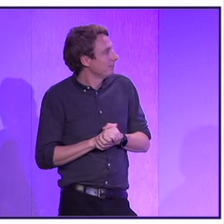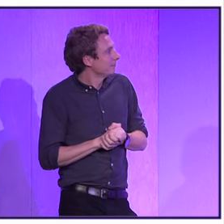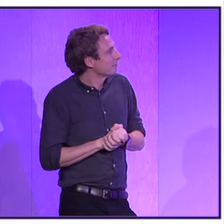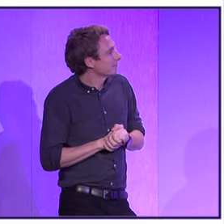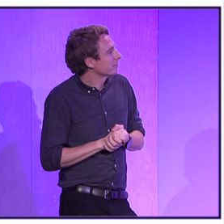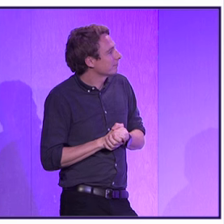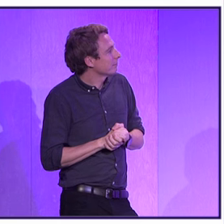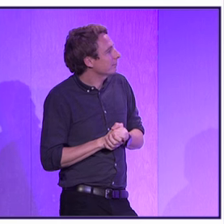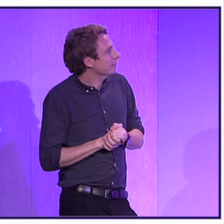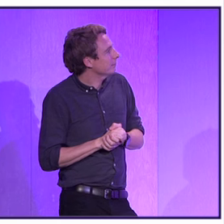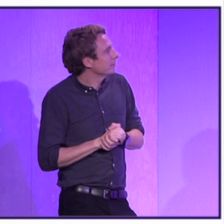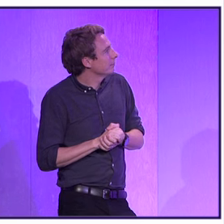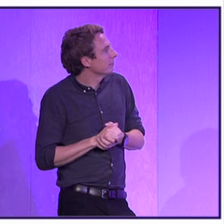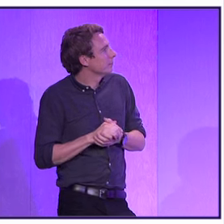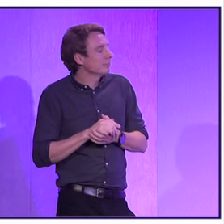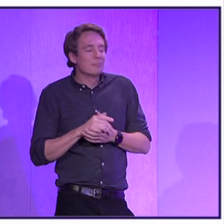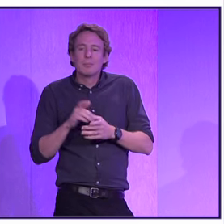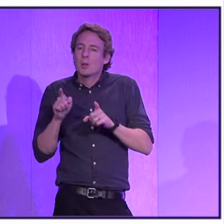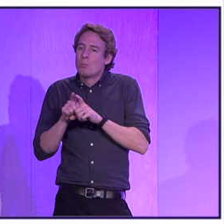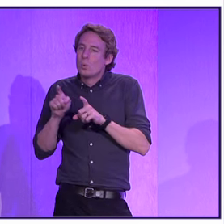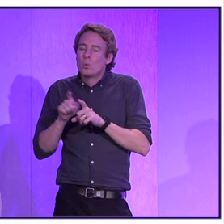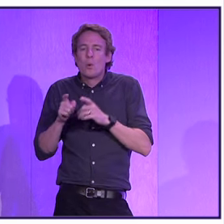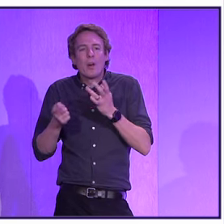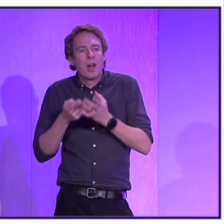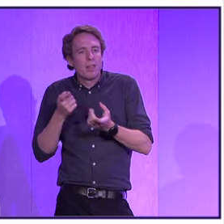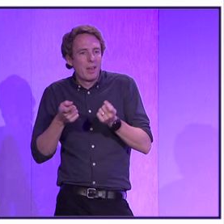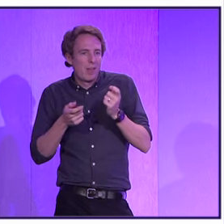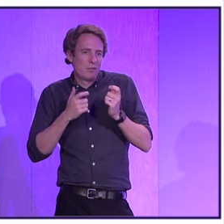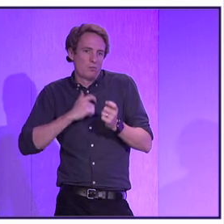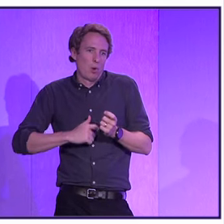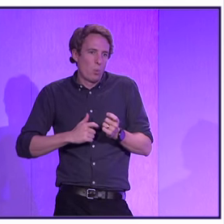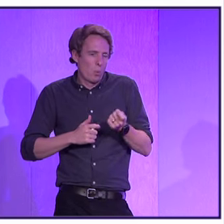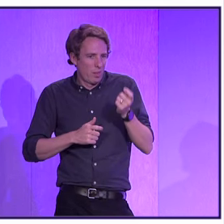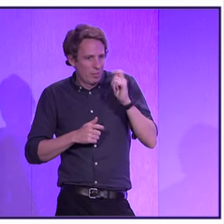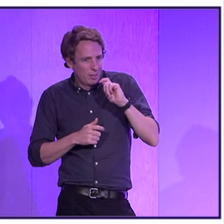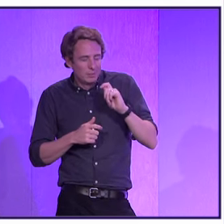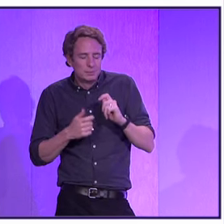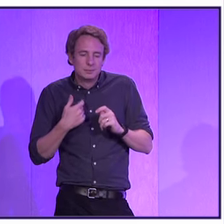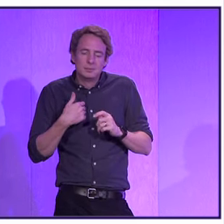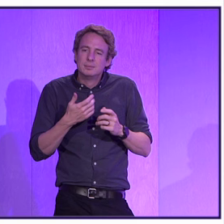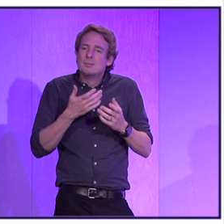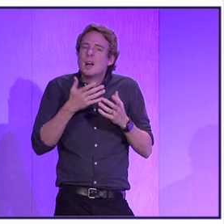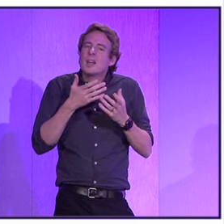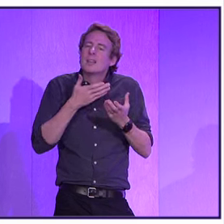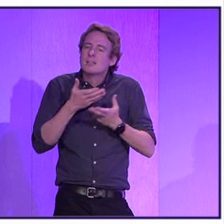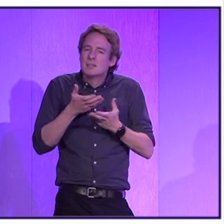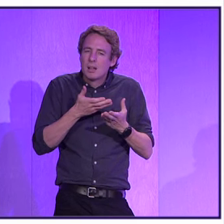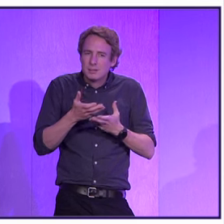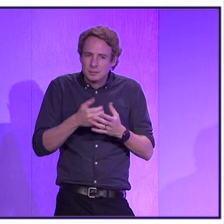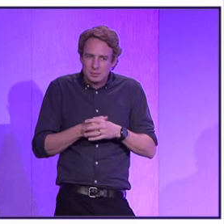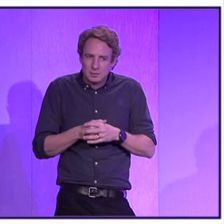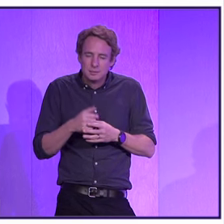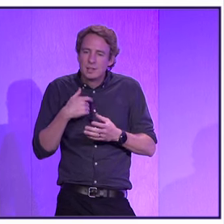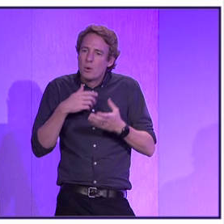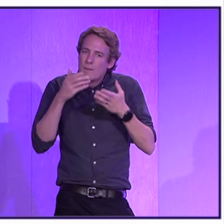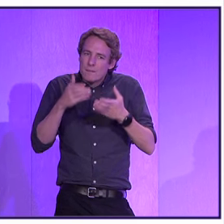So my smaller hat is as a learning coach and consultant with a focus on